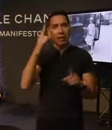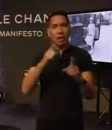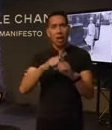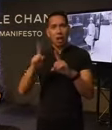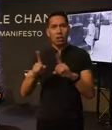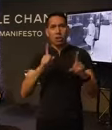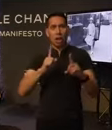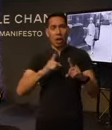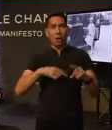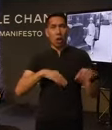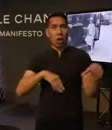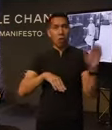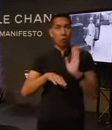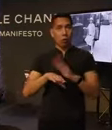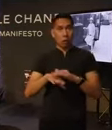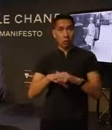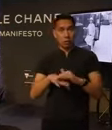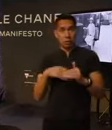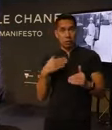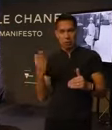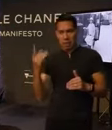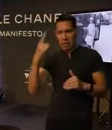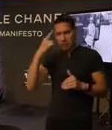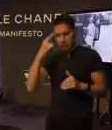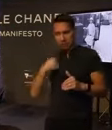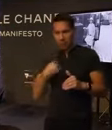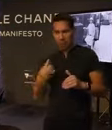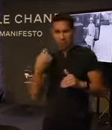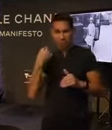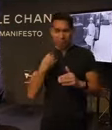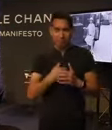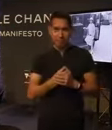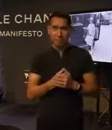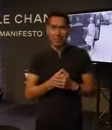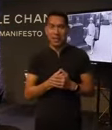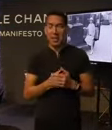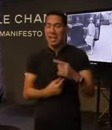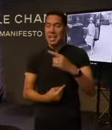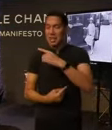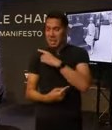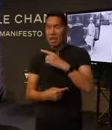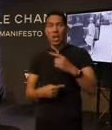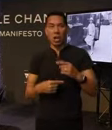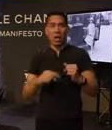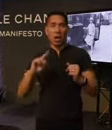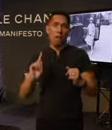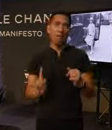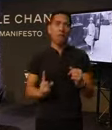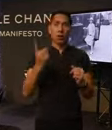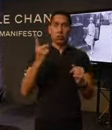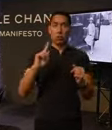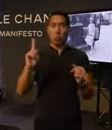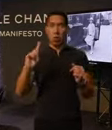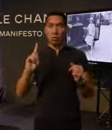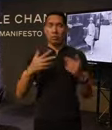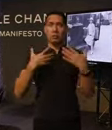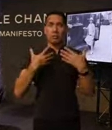on the right-hand side, I think in Deauville, this is Chanel's first foray into